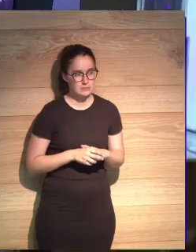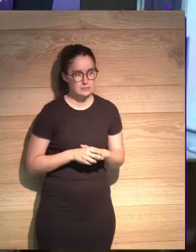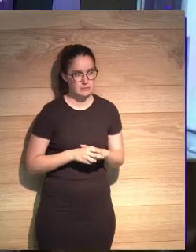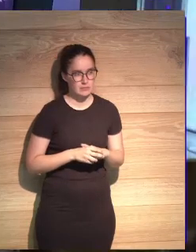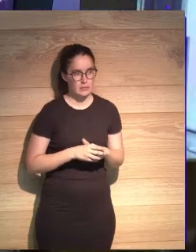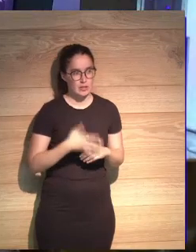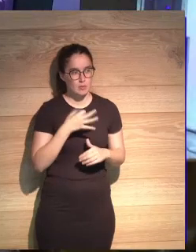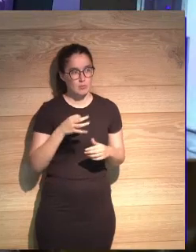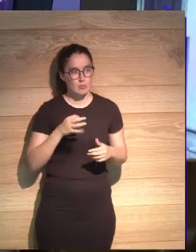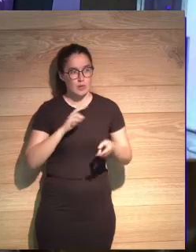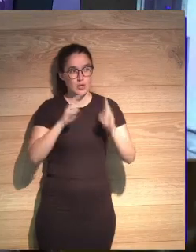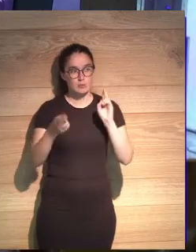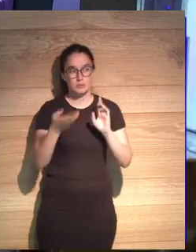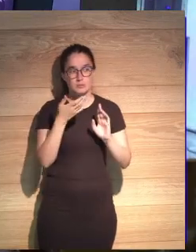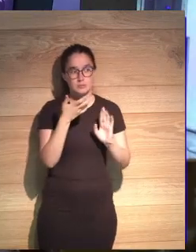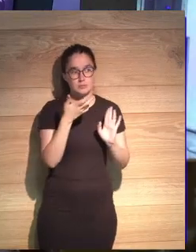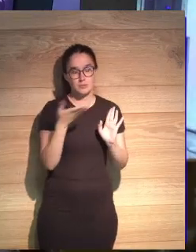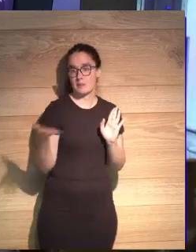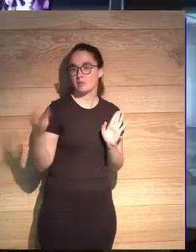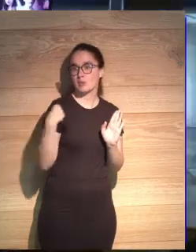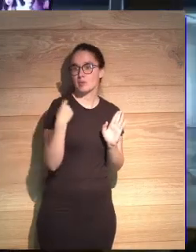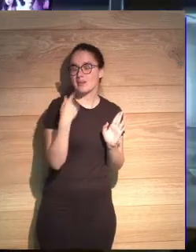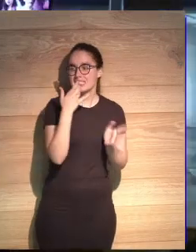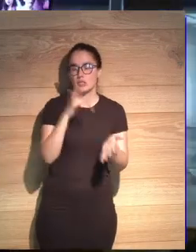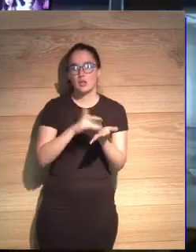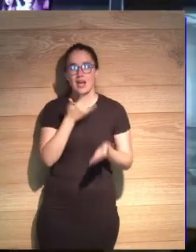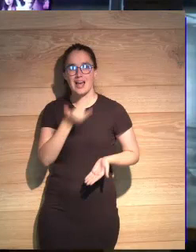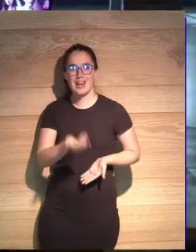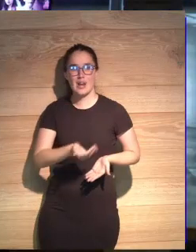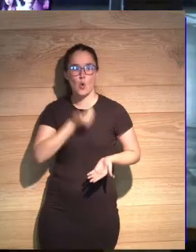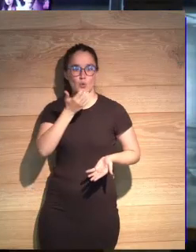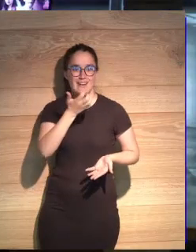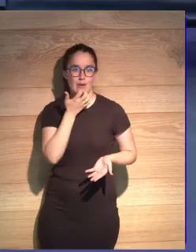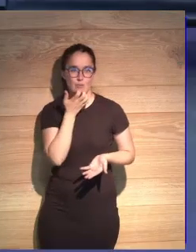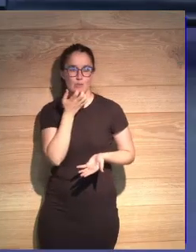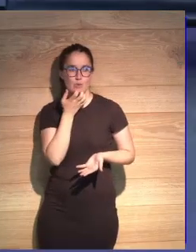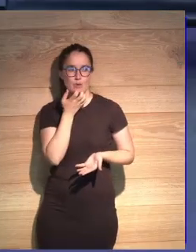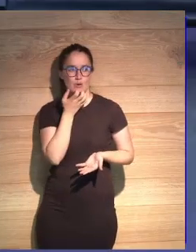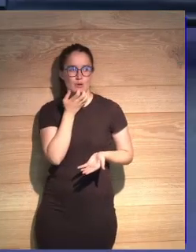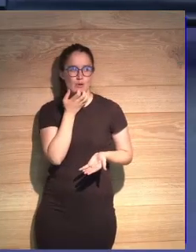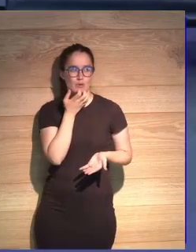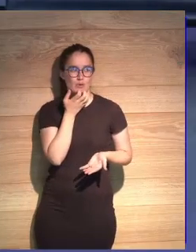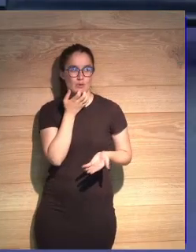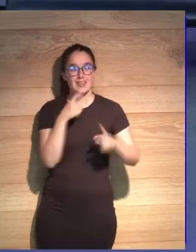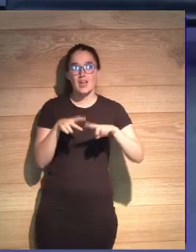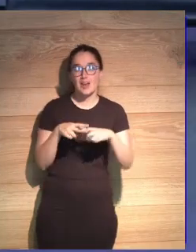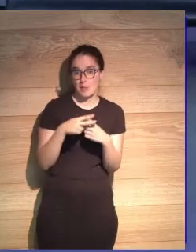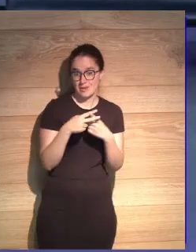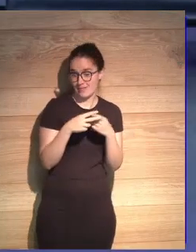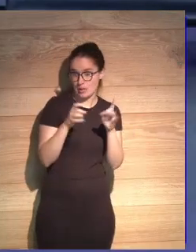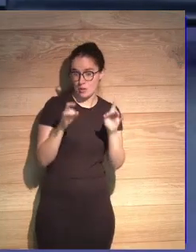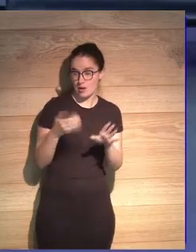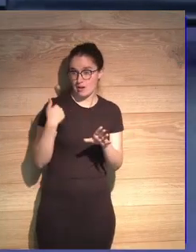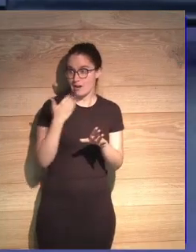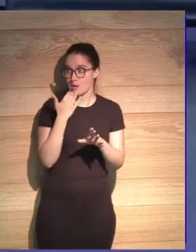Así puedo contestar. I will answer to everyone in Spanish. He was asking me if there was any example